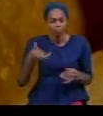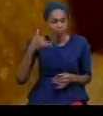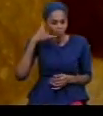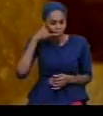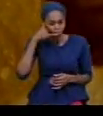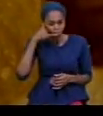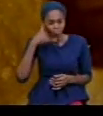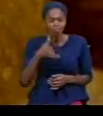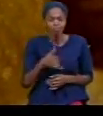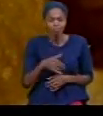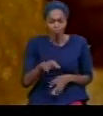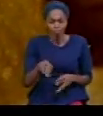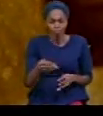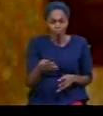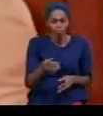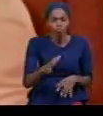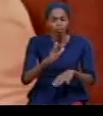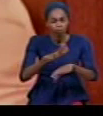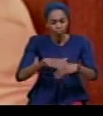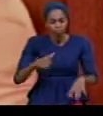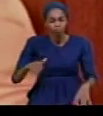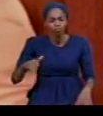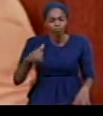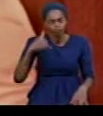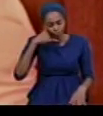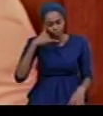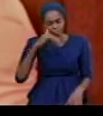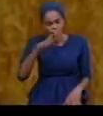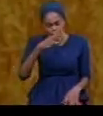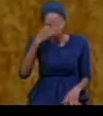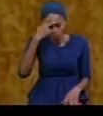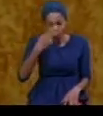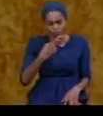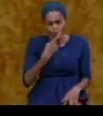Yeah, call your parents and let them know you are with us.